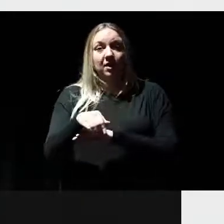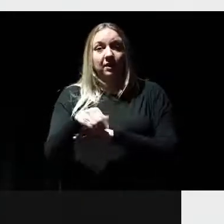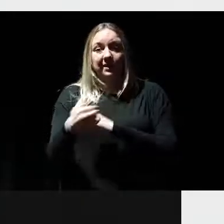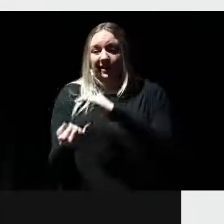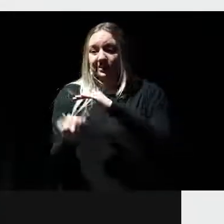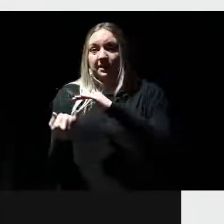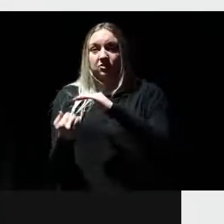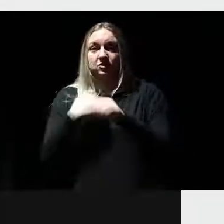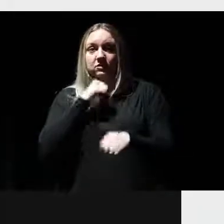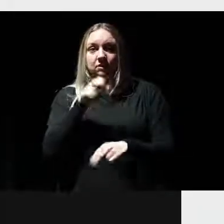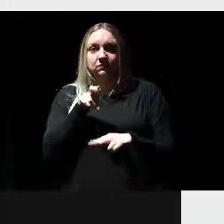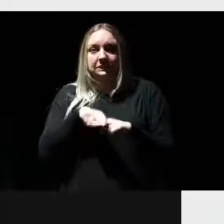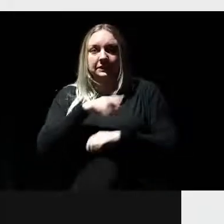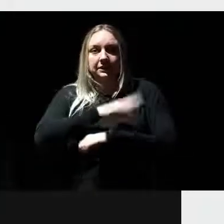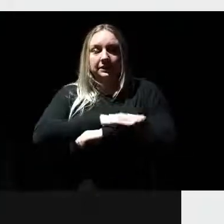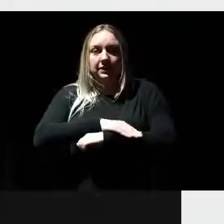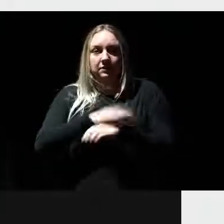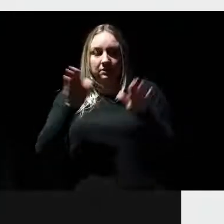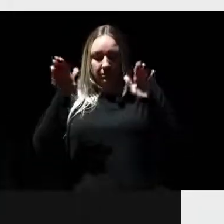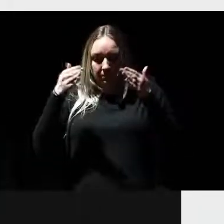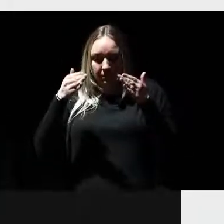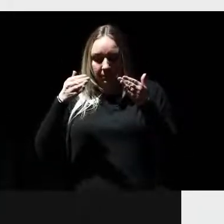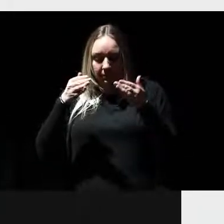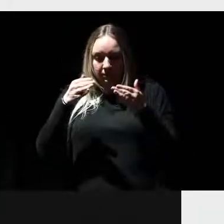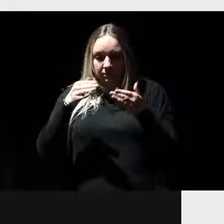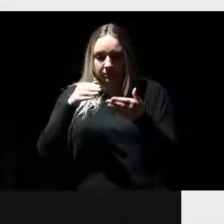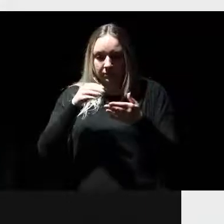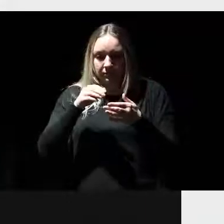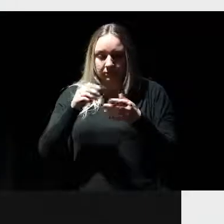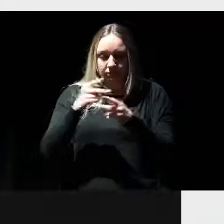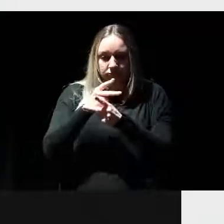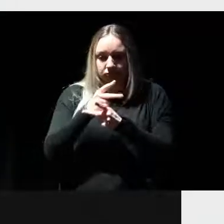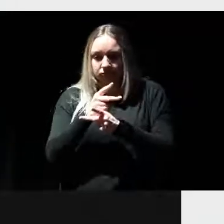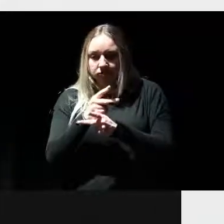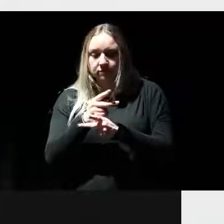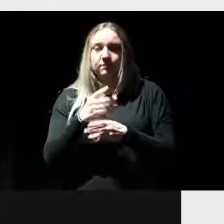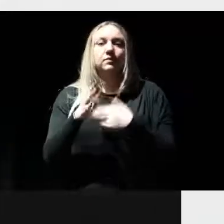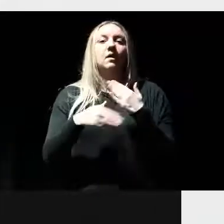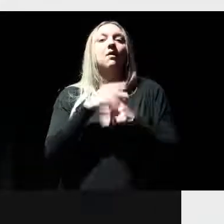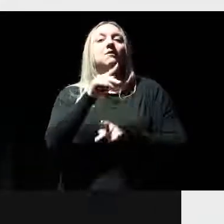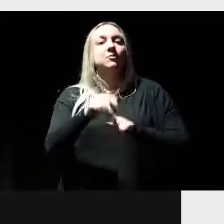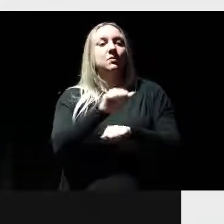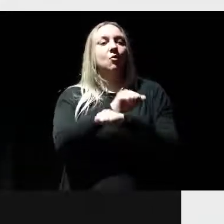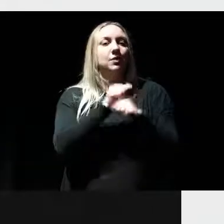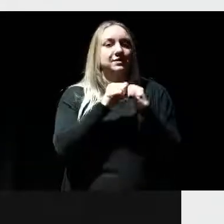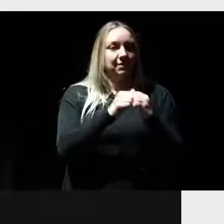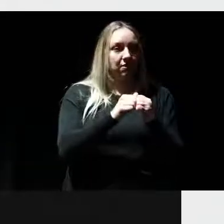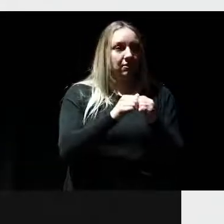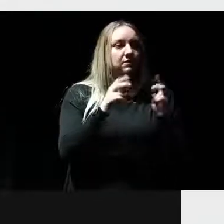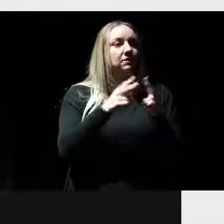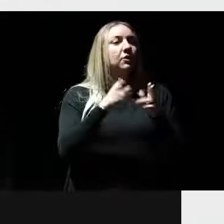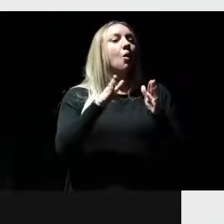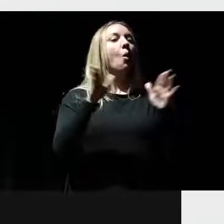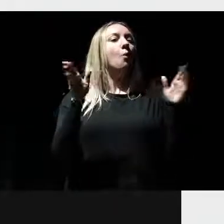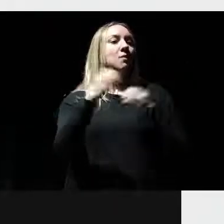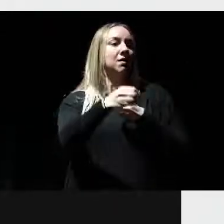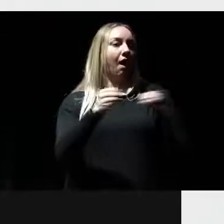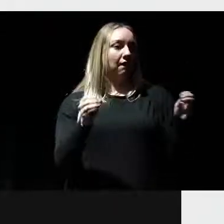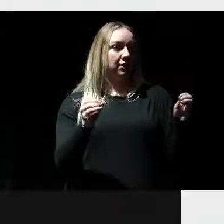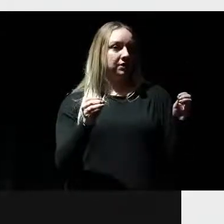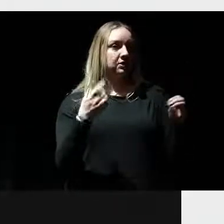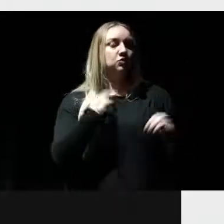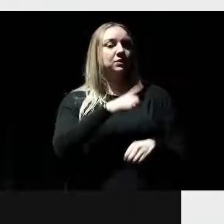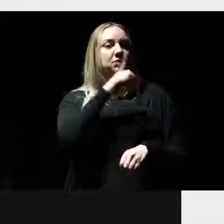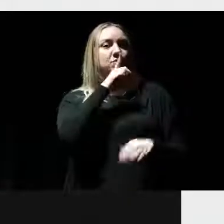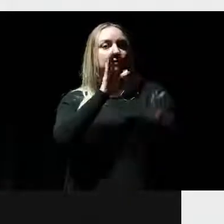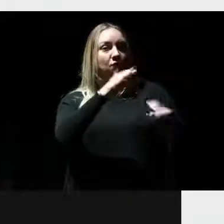work in a separate room someplace. The other people in the office, it's a very open office. We work around the